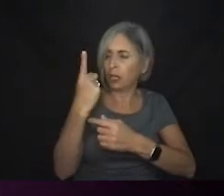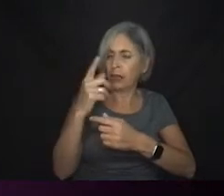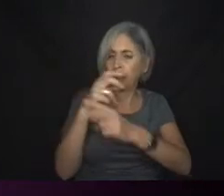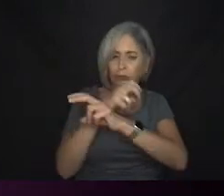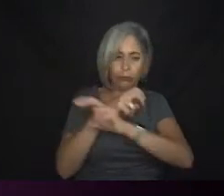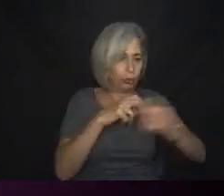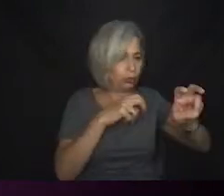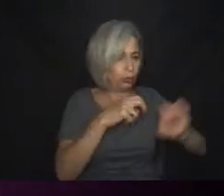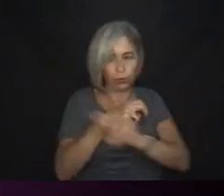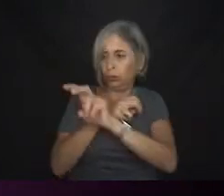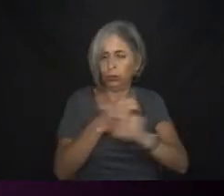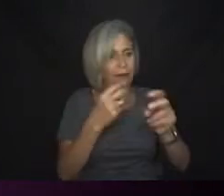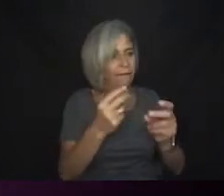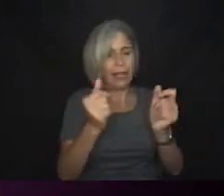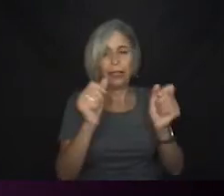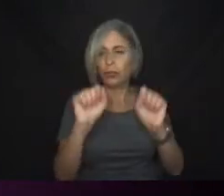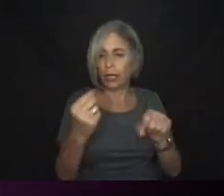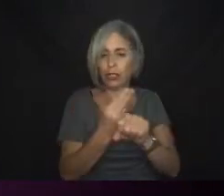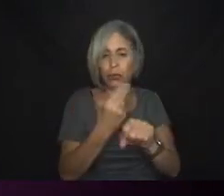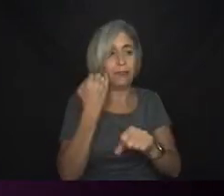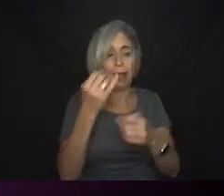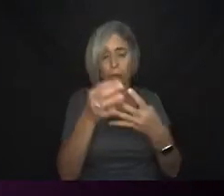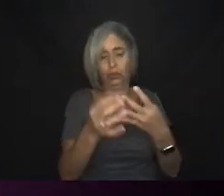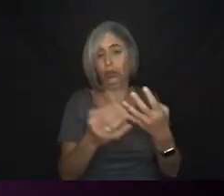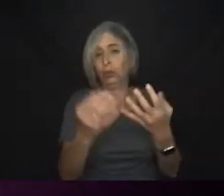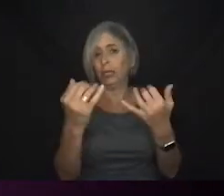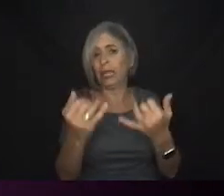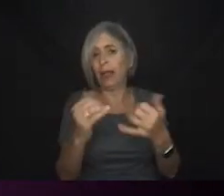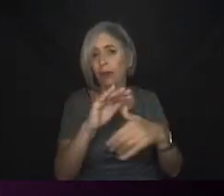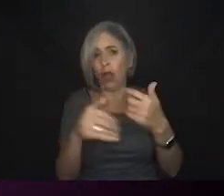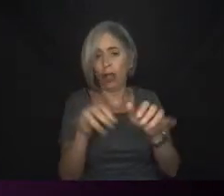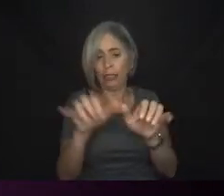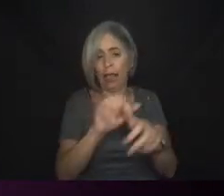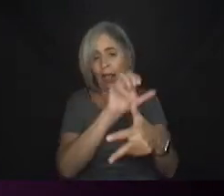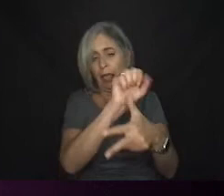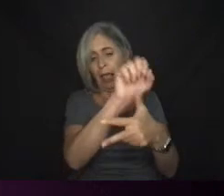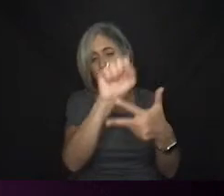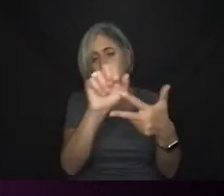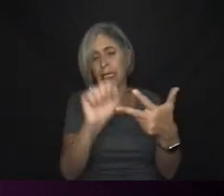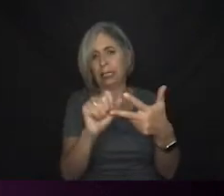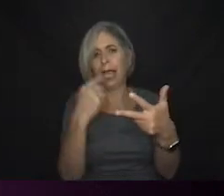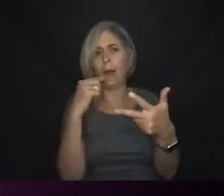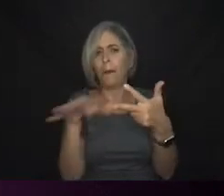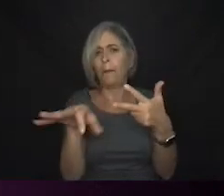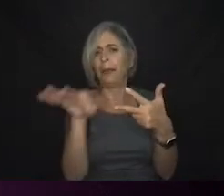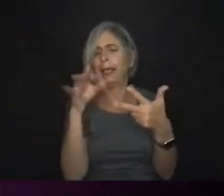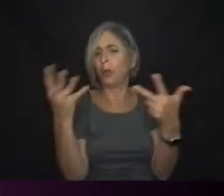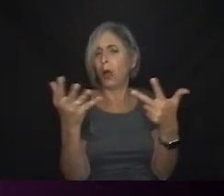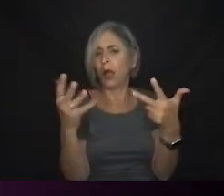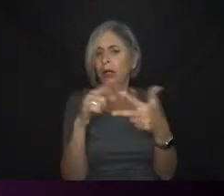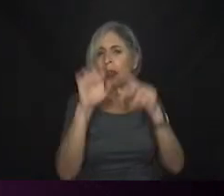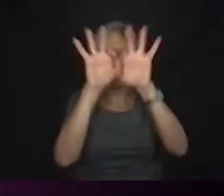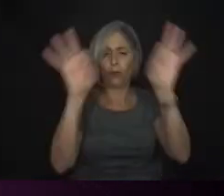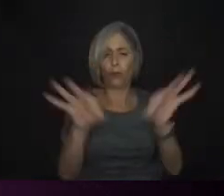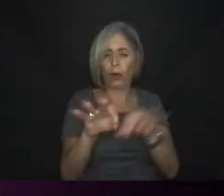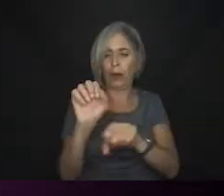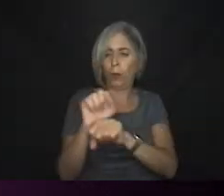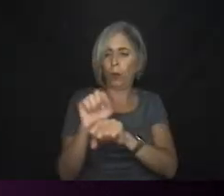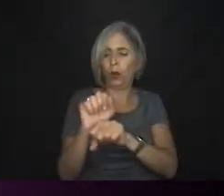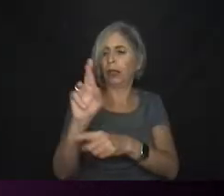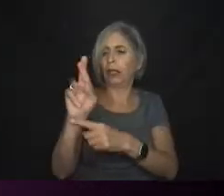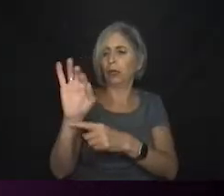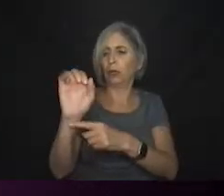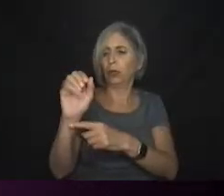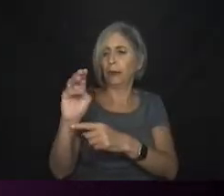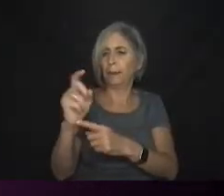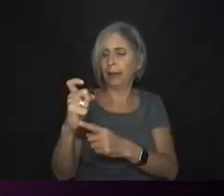switch between them really quickly. So if I was choosing now something for all scale levels, what would I go with? Probably a framework like Remix or